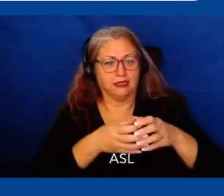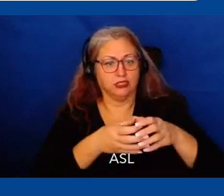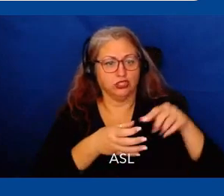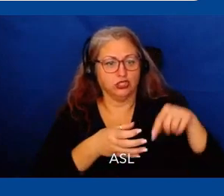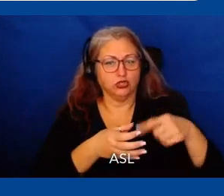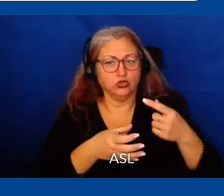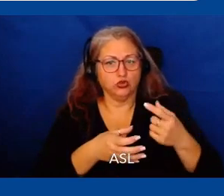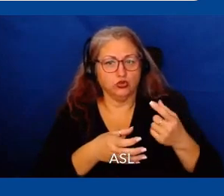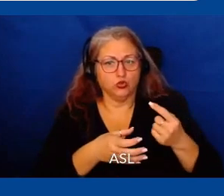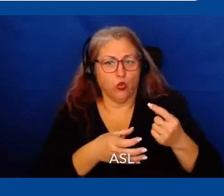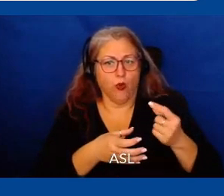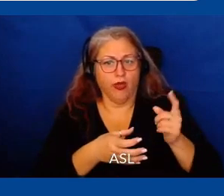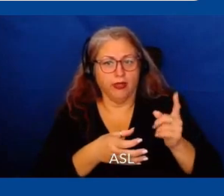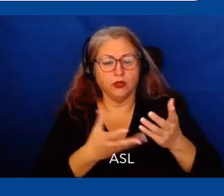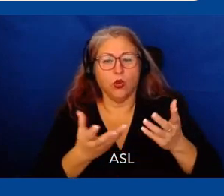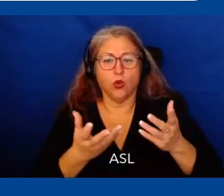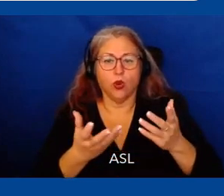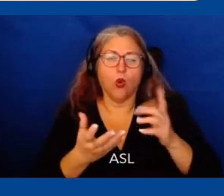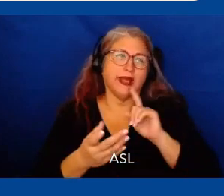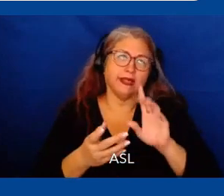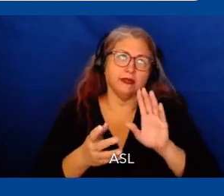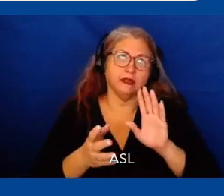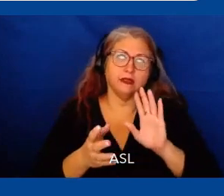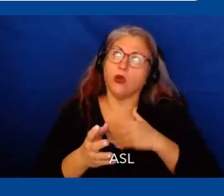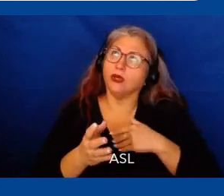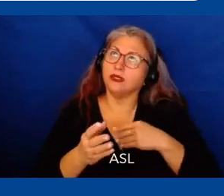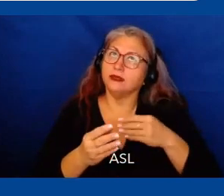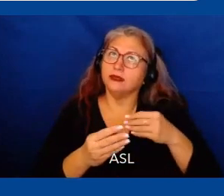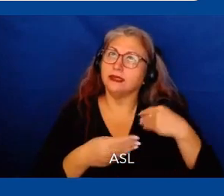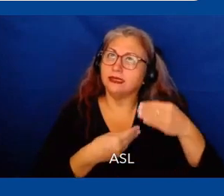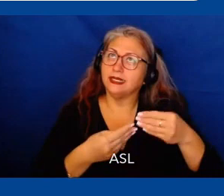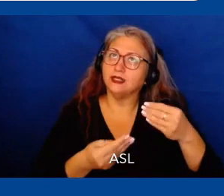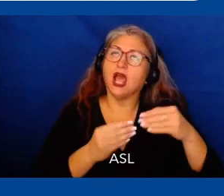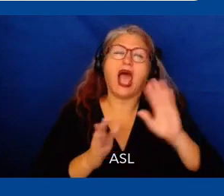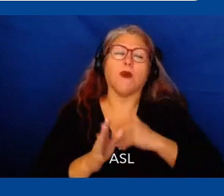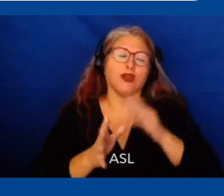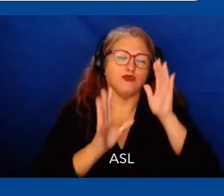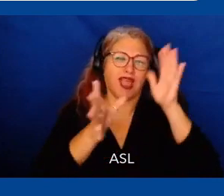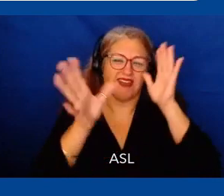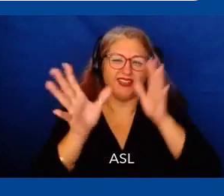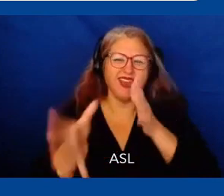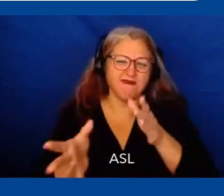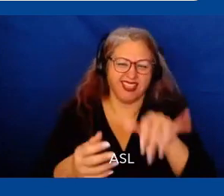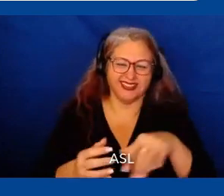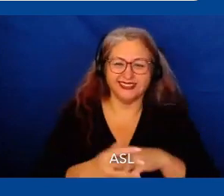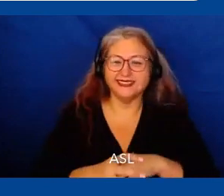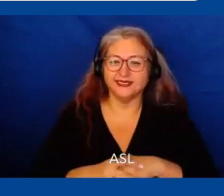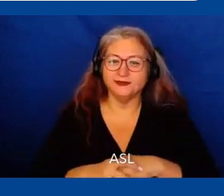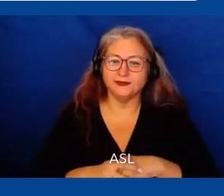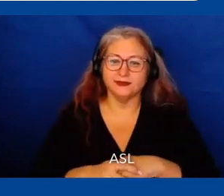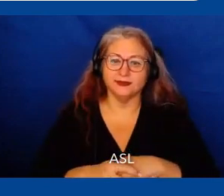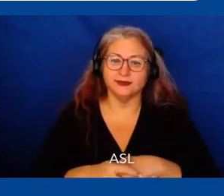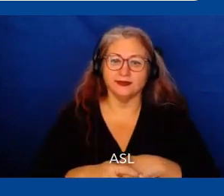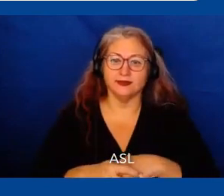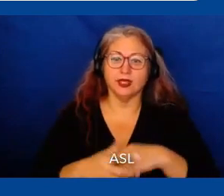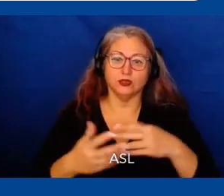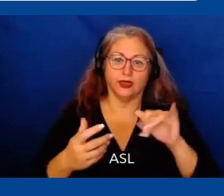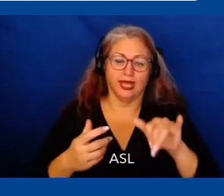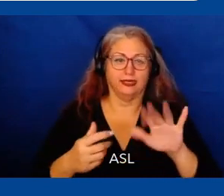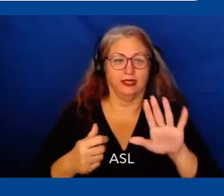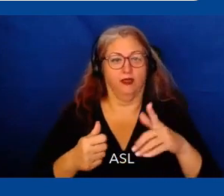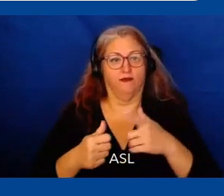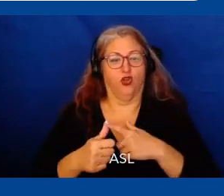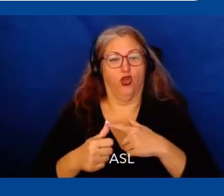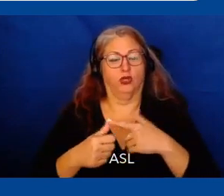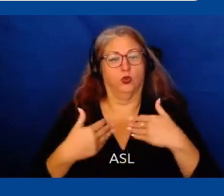about our ancestors, so or descend, our grandfathers, grandmothers. So that's I think the first